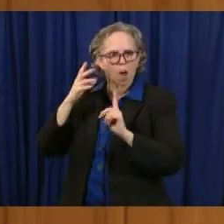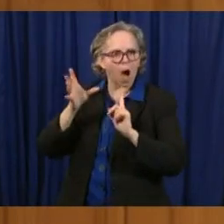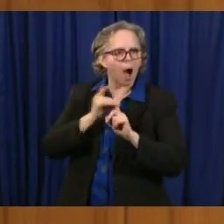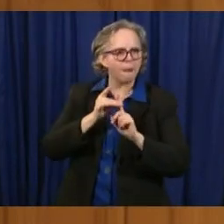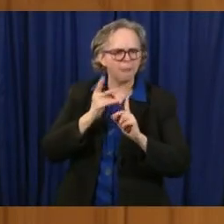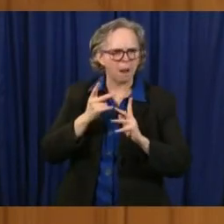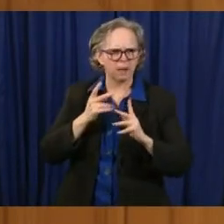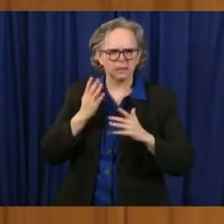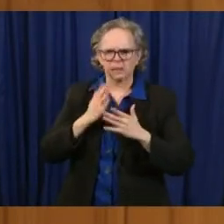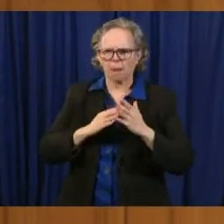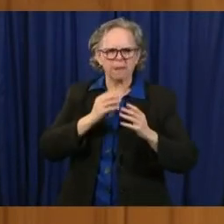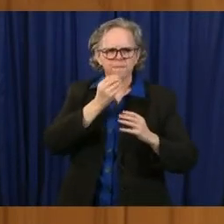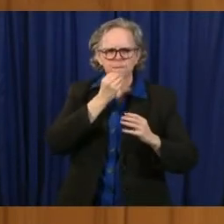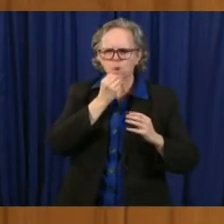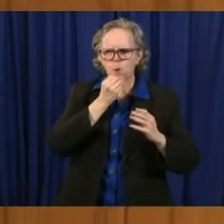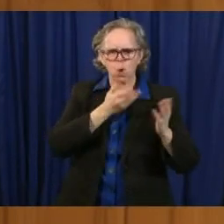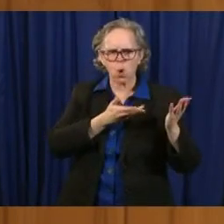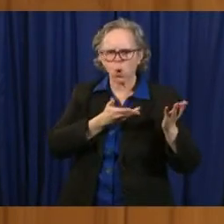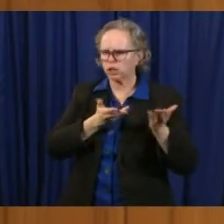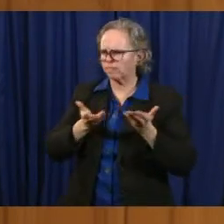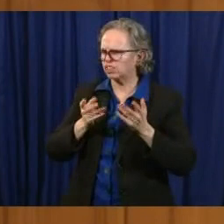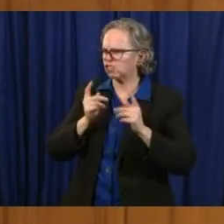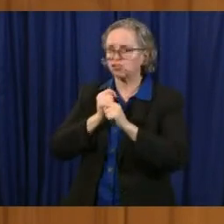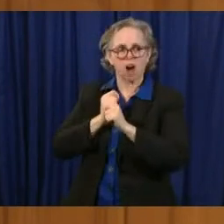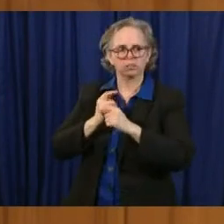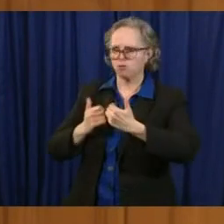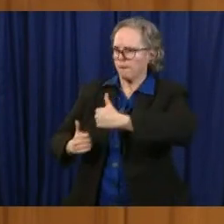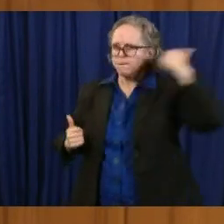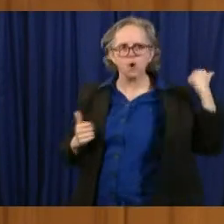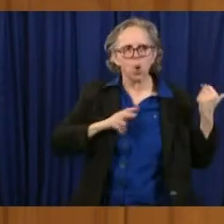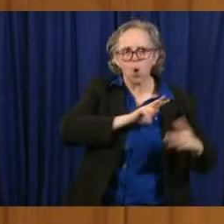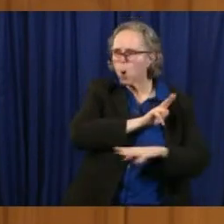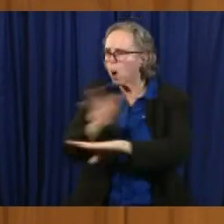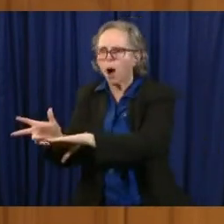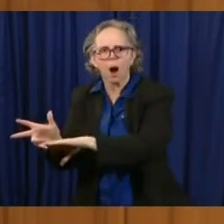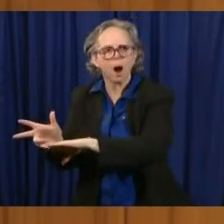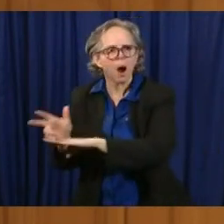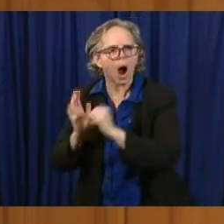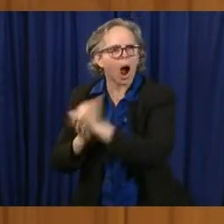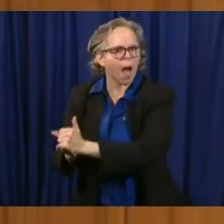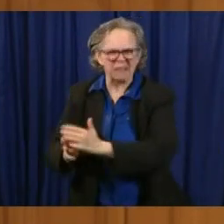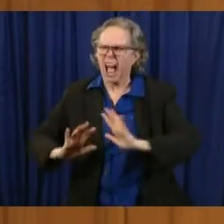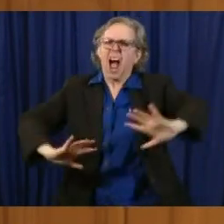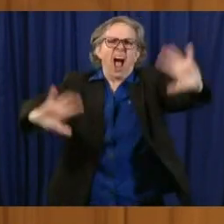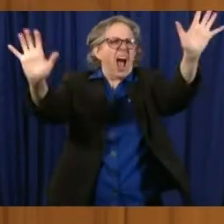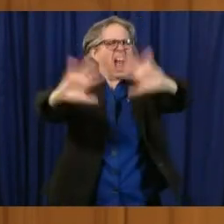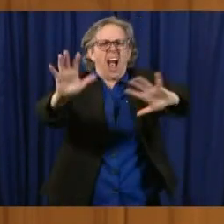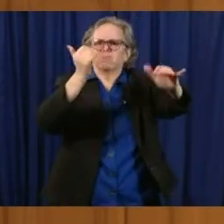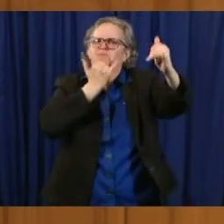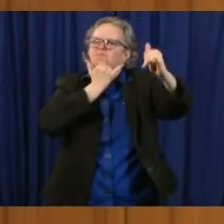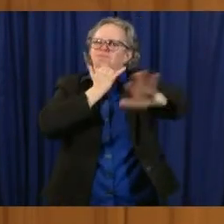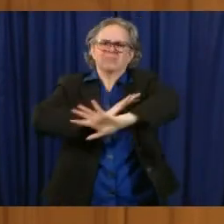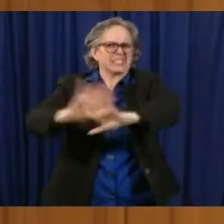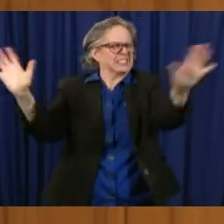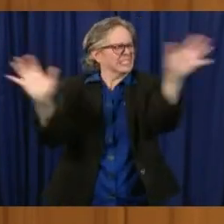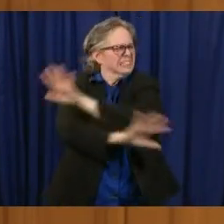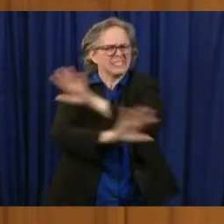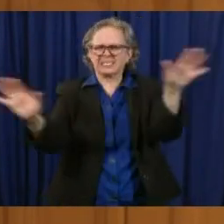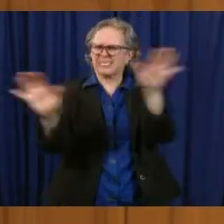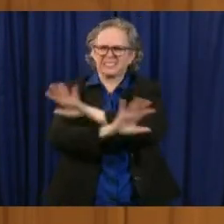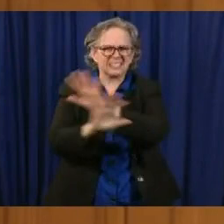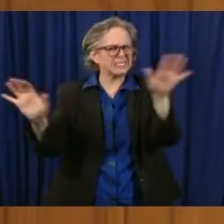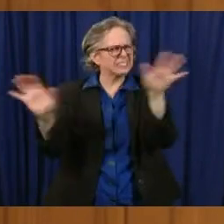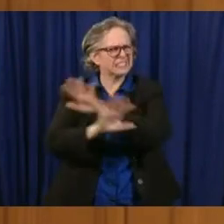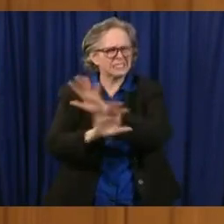home. This isn't what we want to create. We want to create, once again, you know, do five each day, just like Director Chris